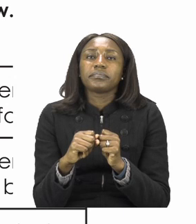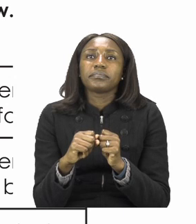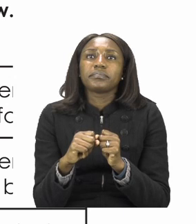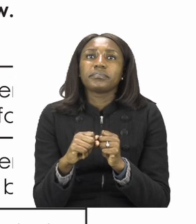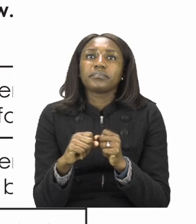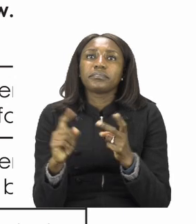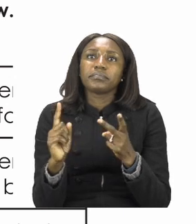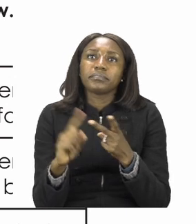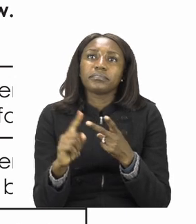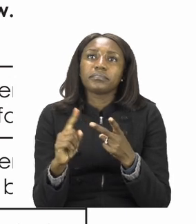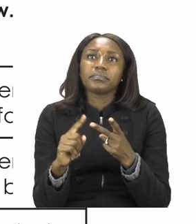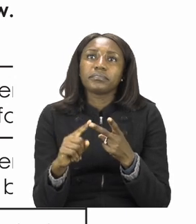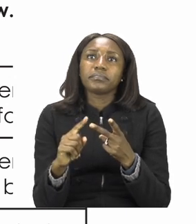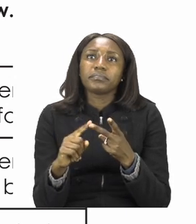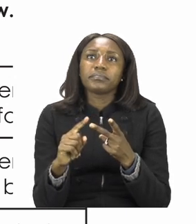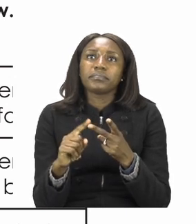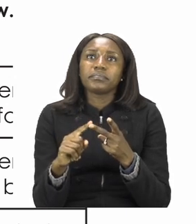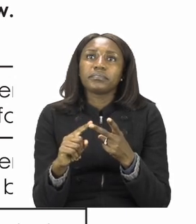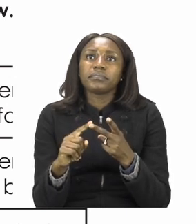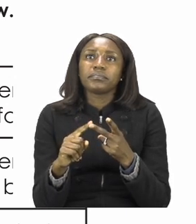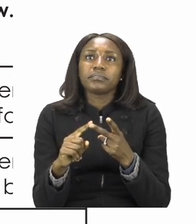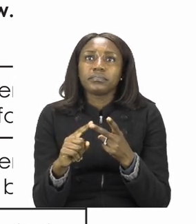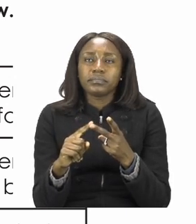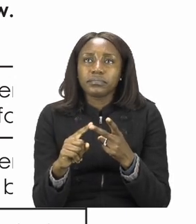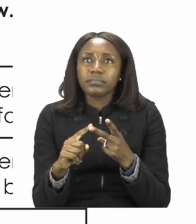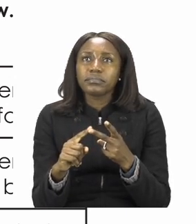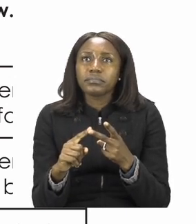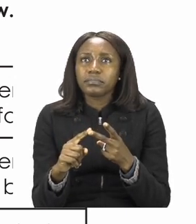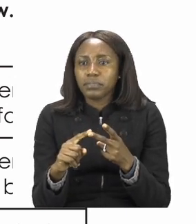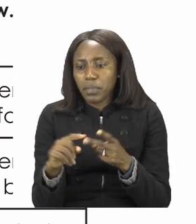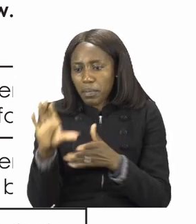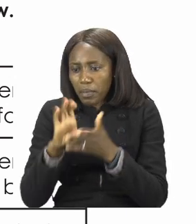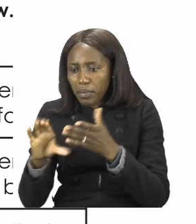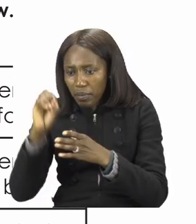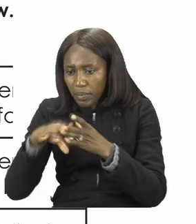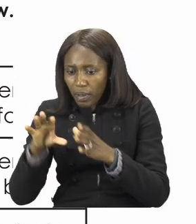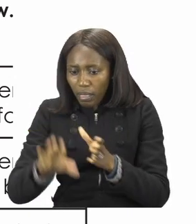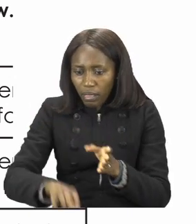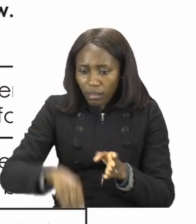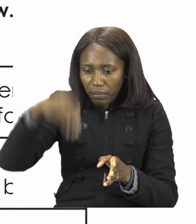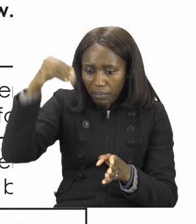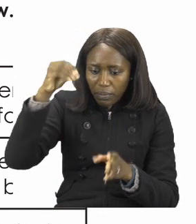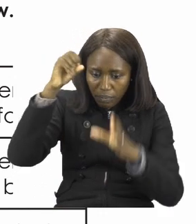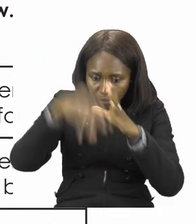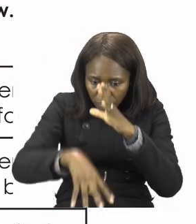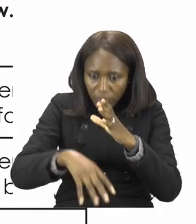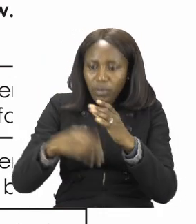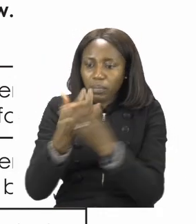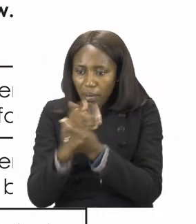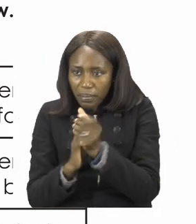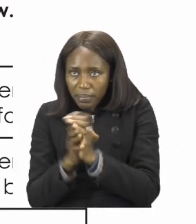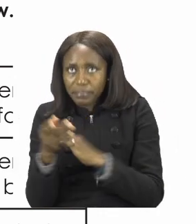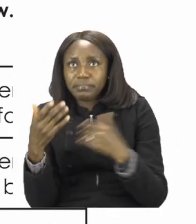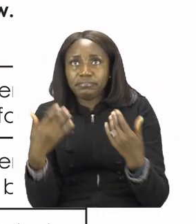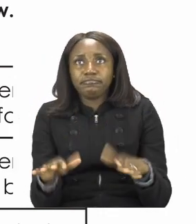Wash your hands after you have touched the bin.